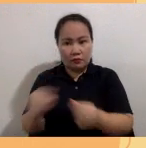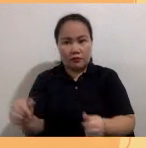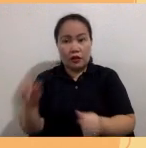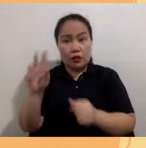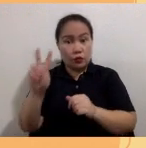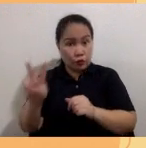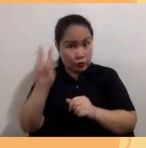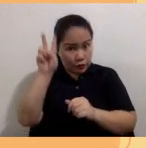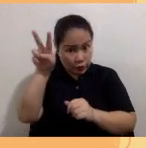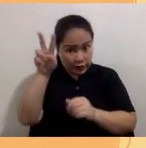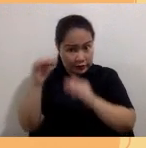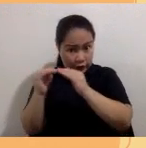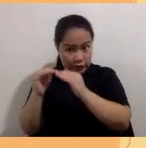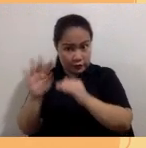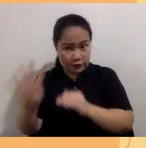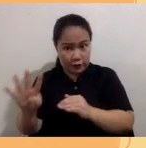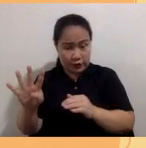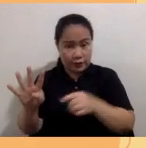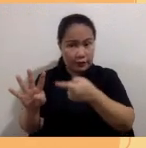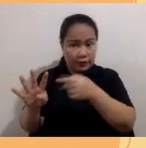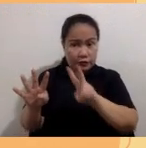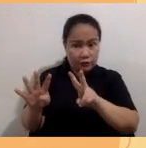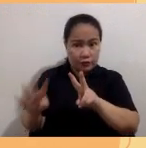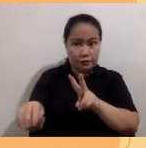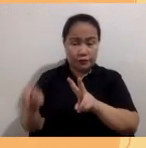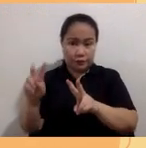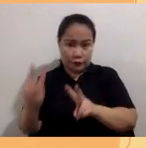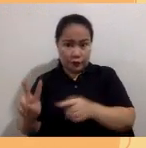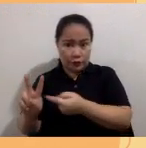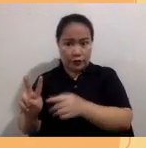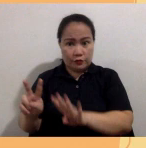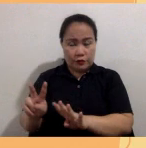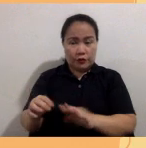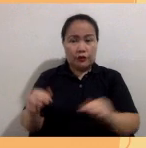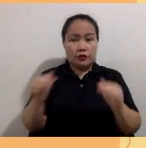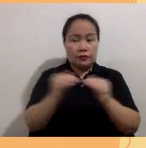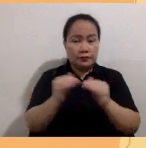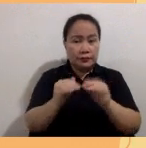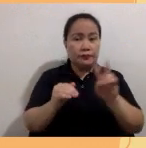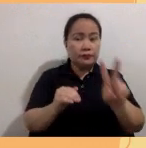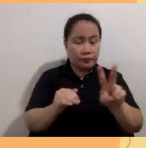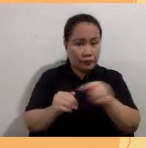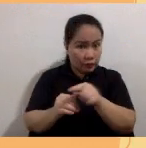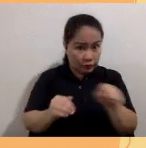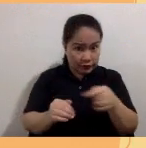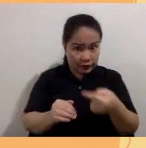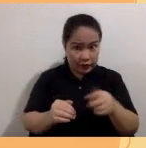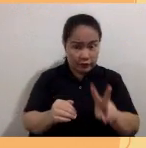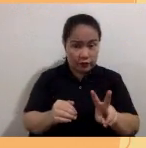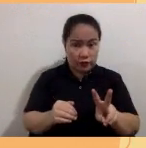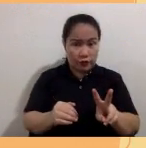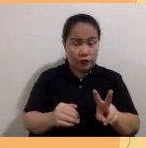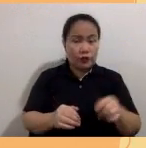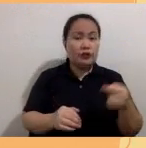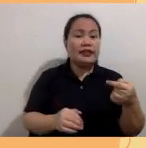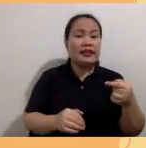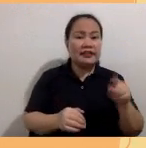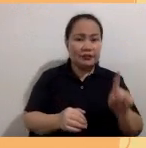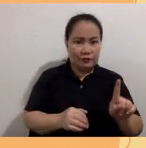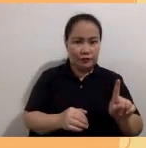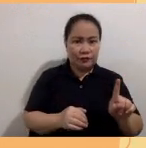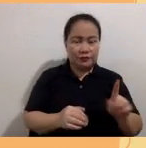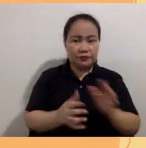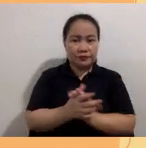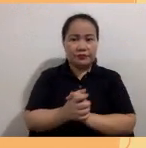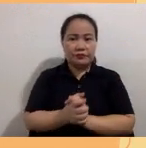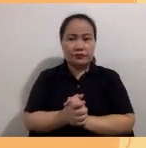now have 2 squared is 4 minus 2, and then 2 minus 4. So, 4 minus 2 is 2. 2 minus 4 is negative